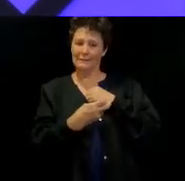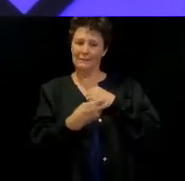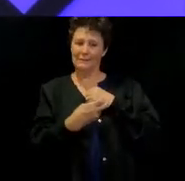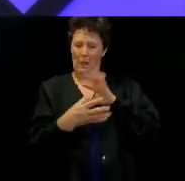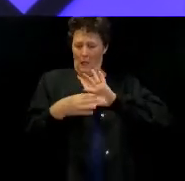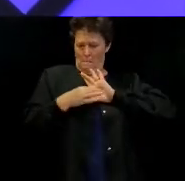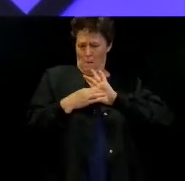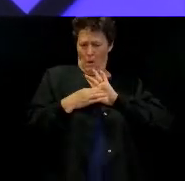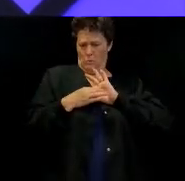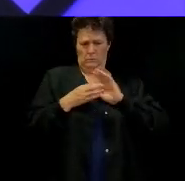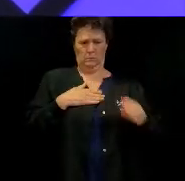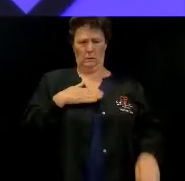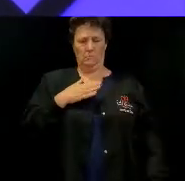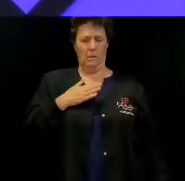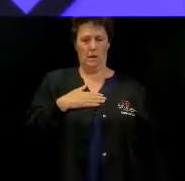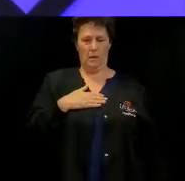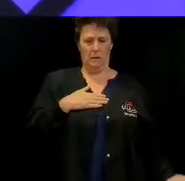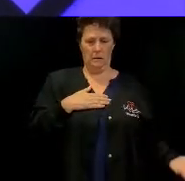to you.